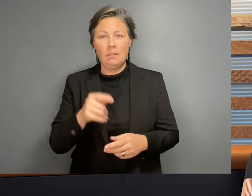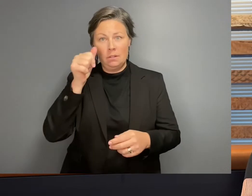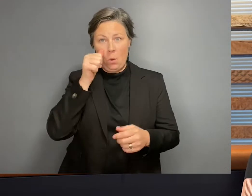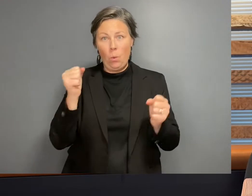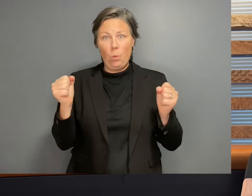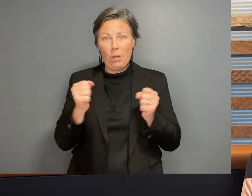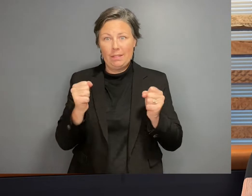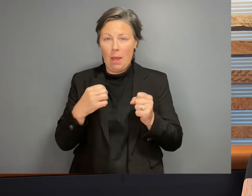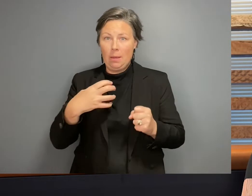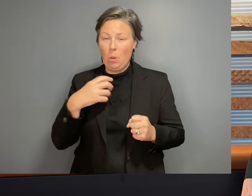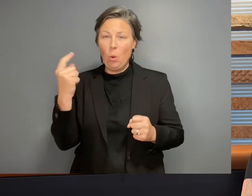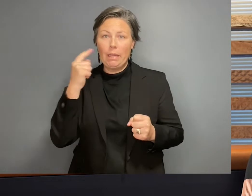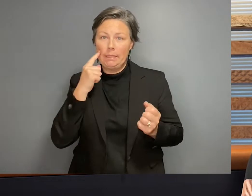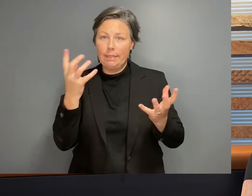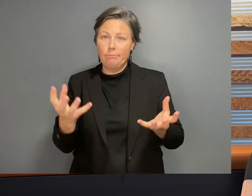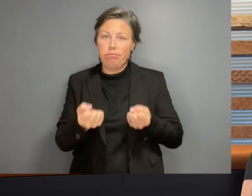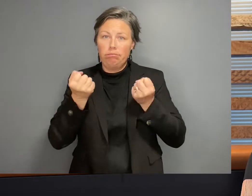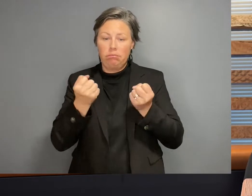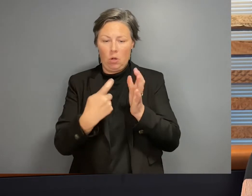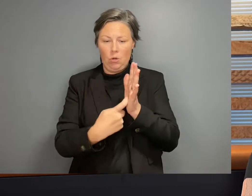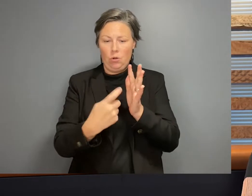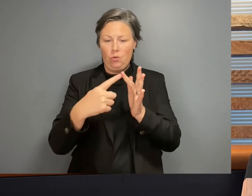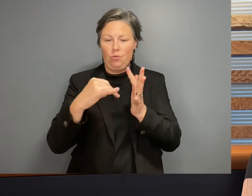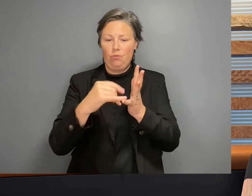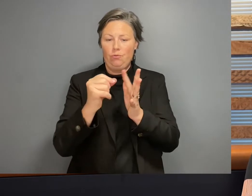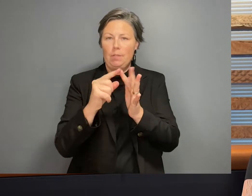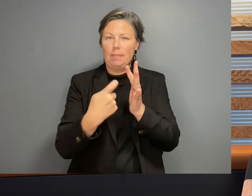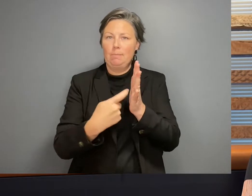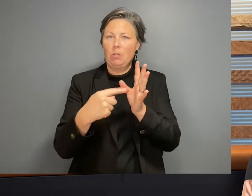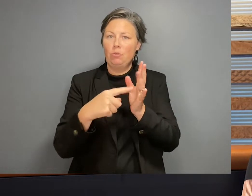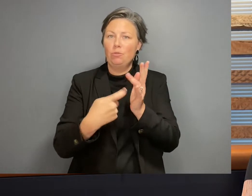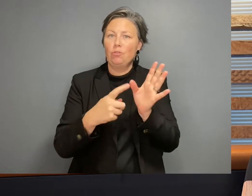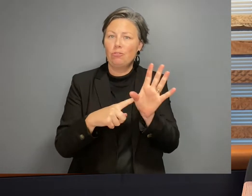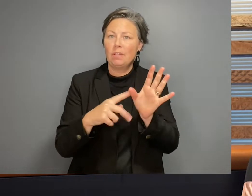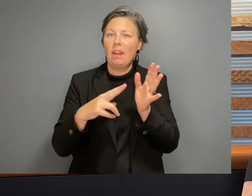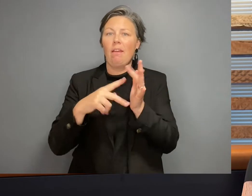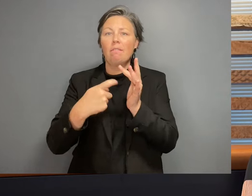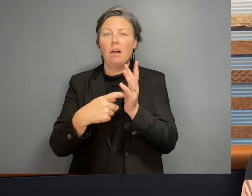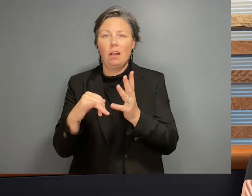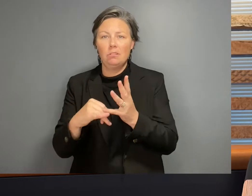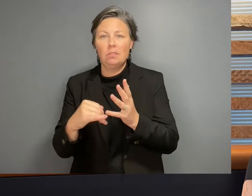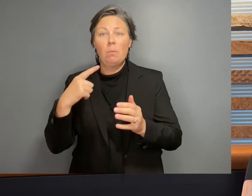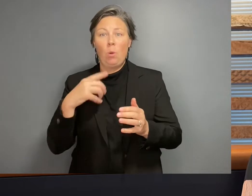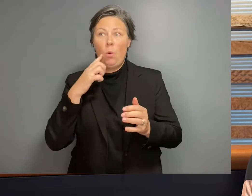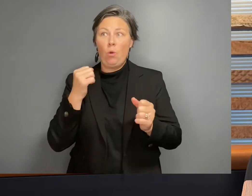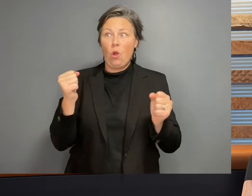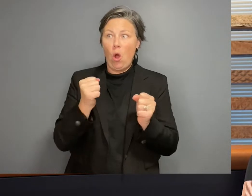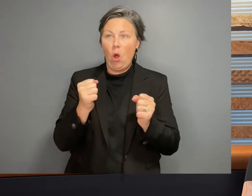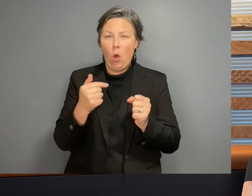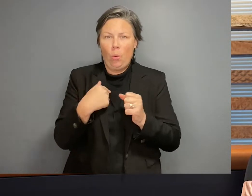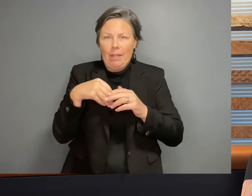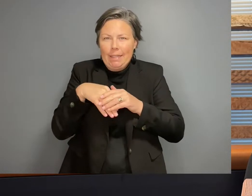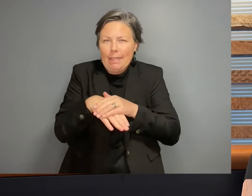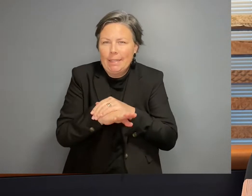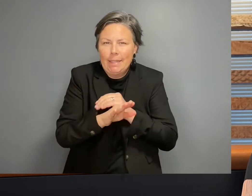of infection from many respiratory viruses because when it's cold, we naturally stay indoors more, there's closer contact with other